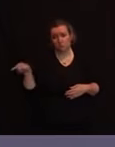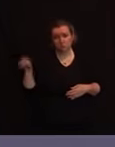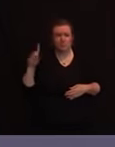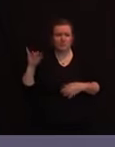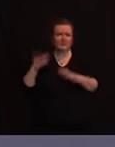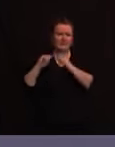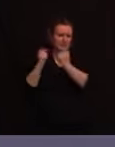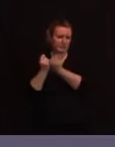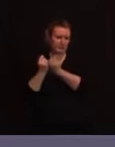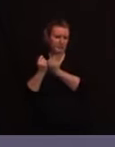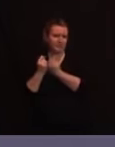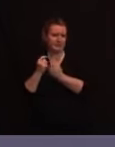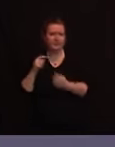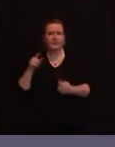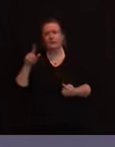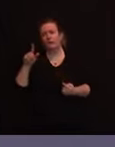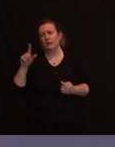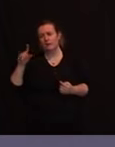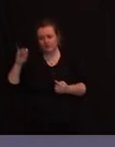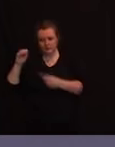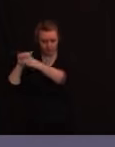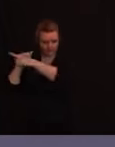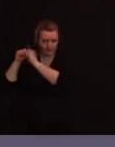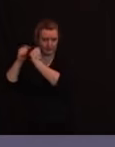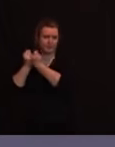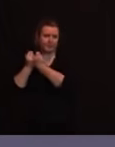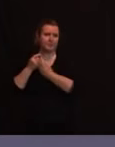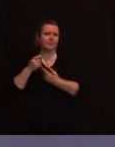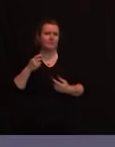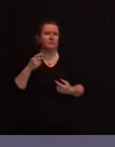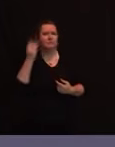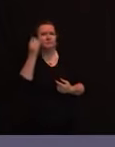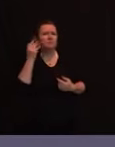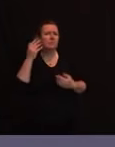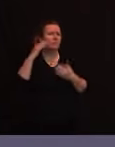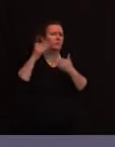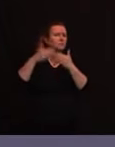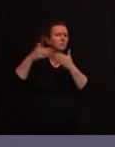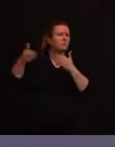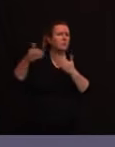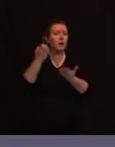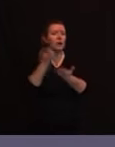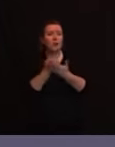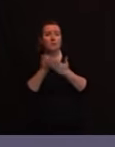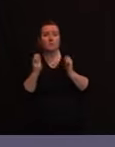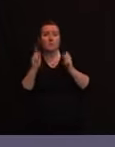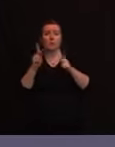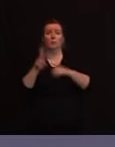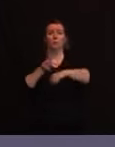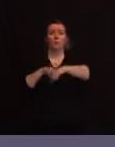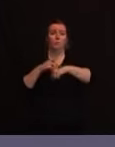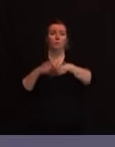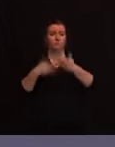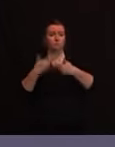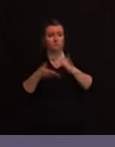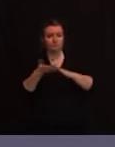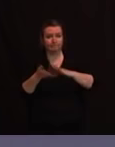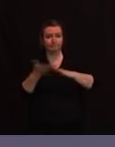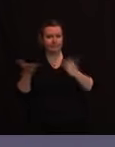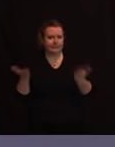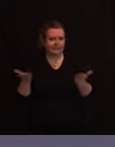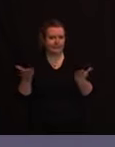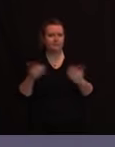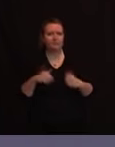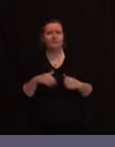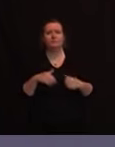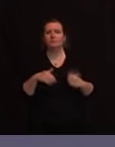and their colleagues are thinking about this a lot, but everybody comes back to the ability to